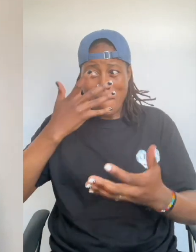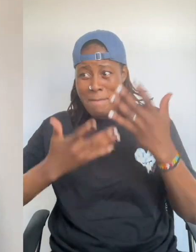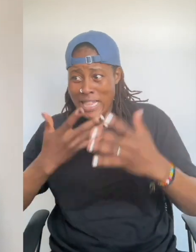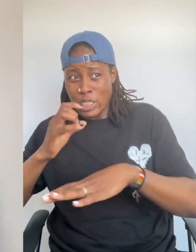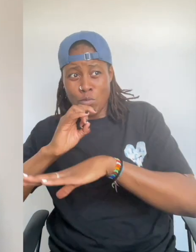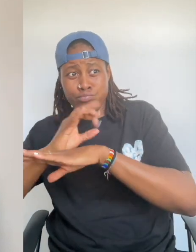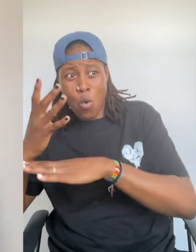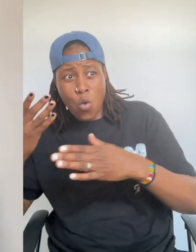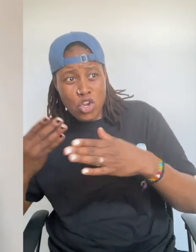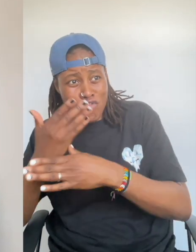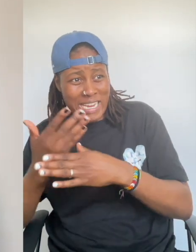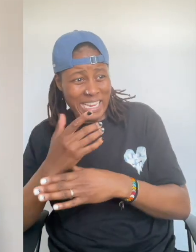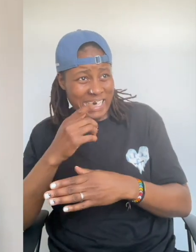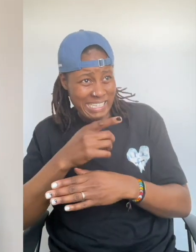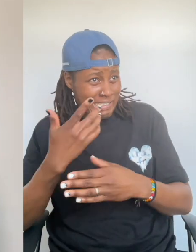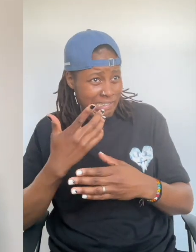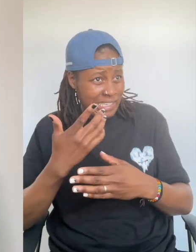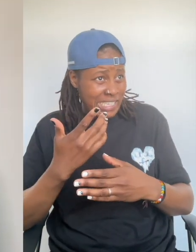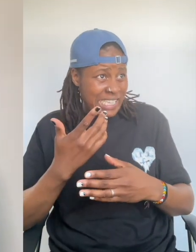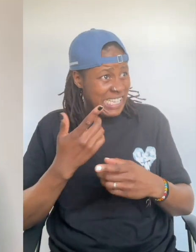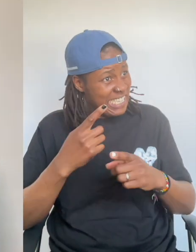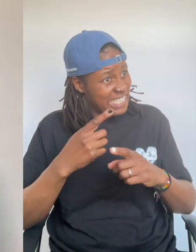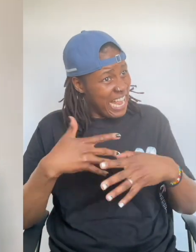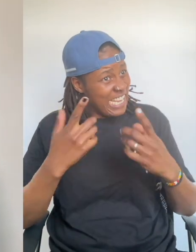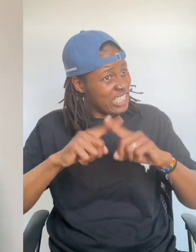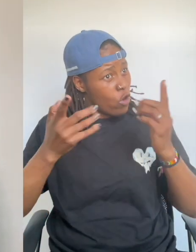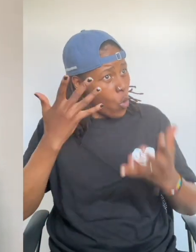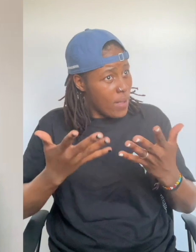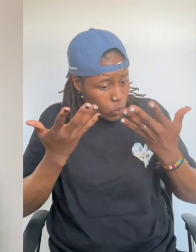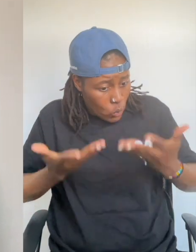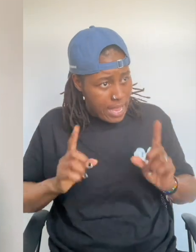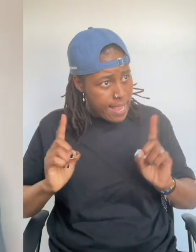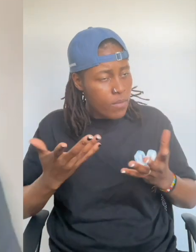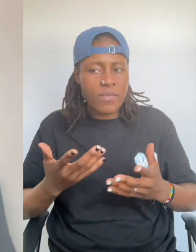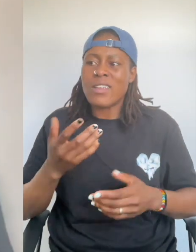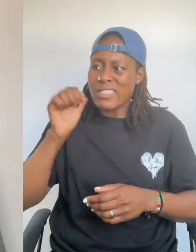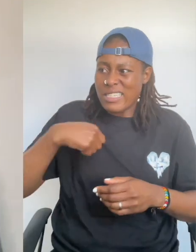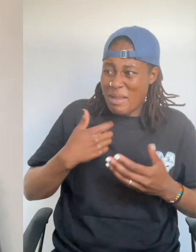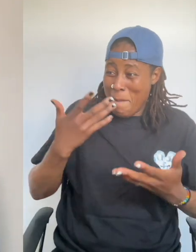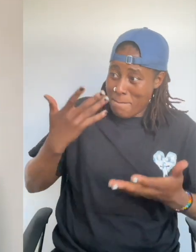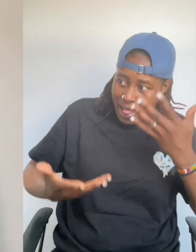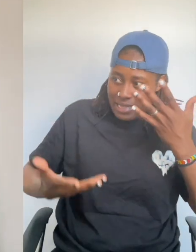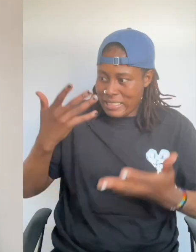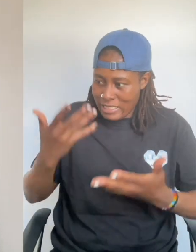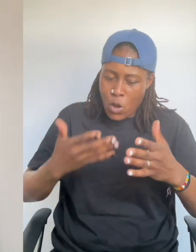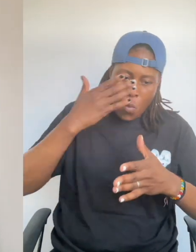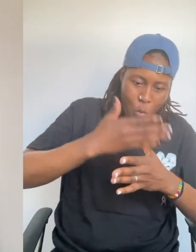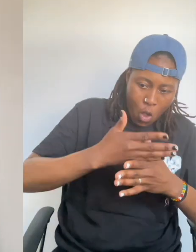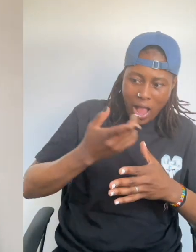it any different to what you're doing now, really? Yeah, so obviously I'm balancing, work